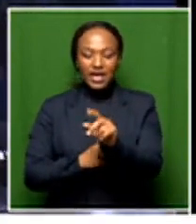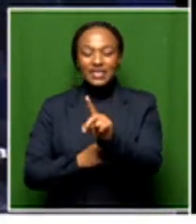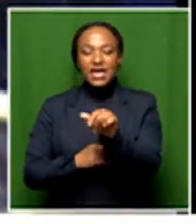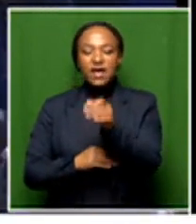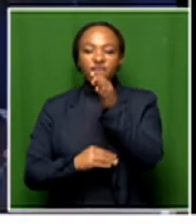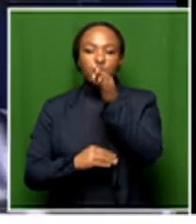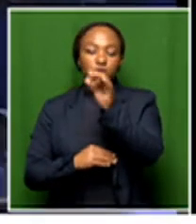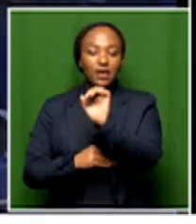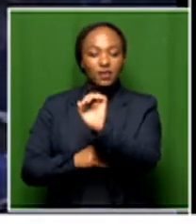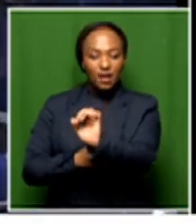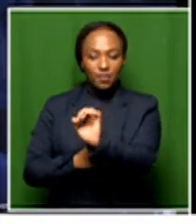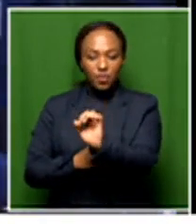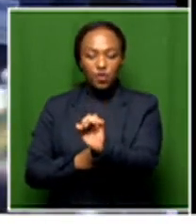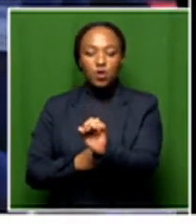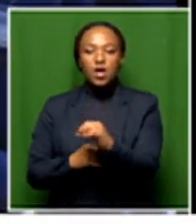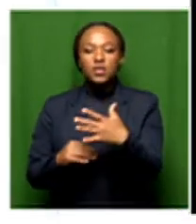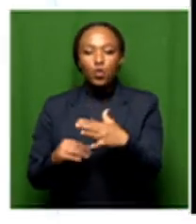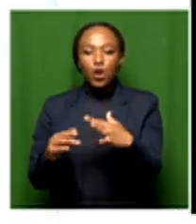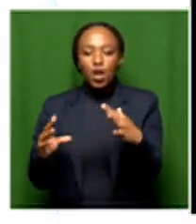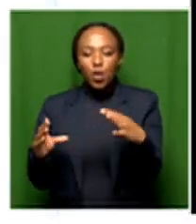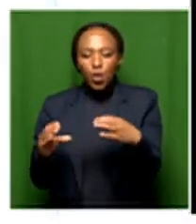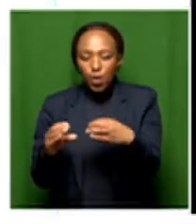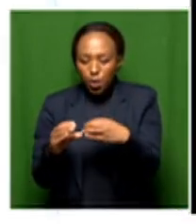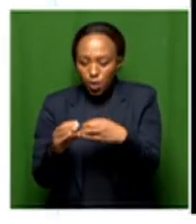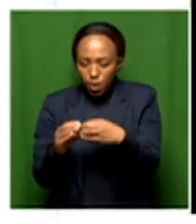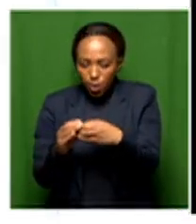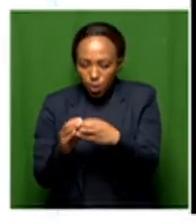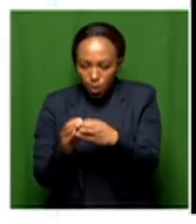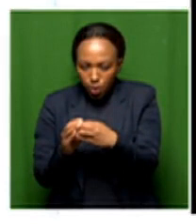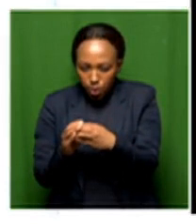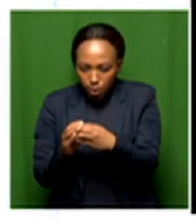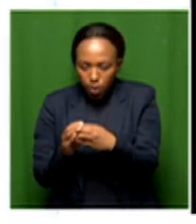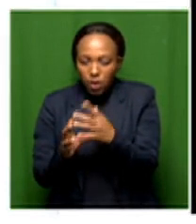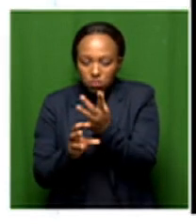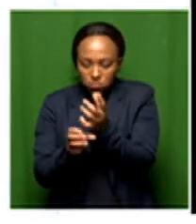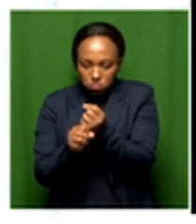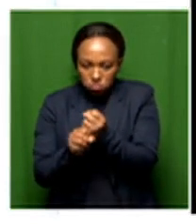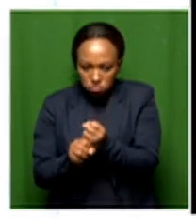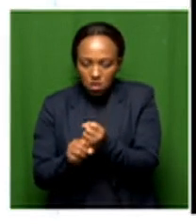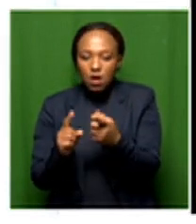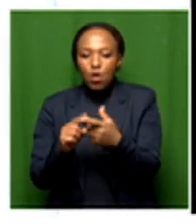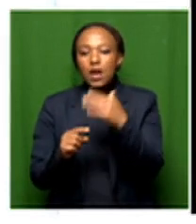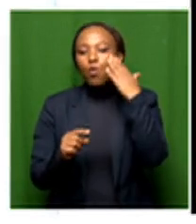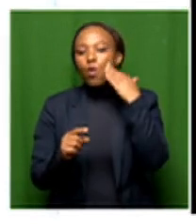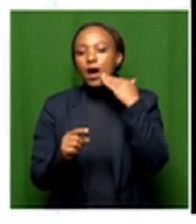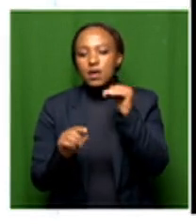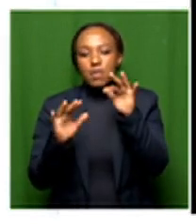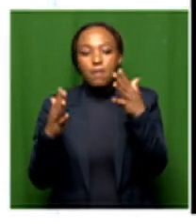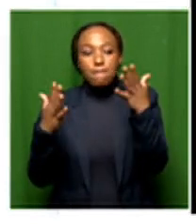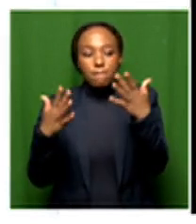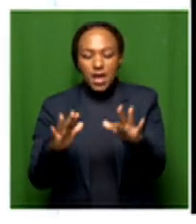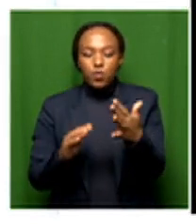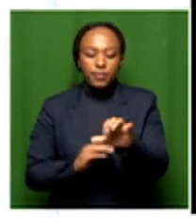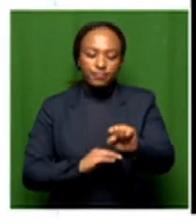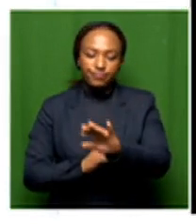this. The DA is going to become a smaller conservative party associated only and mainly with white people in South Africa.